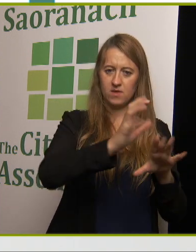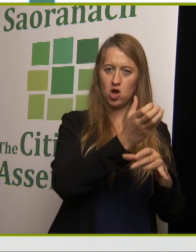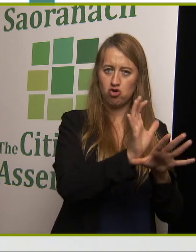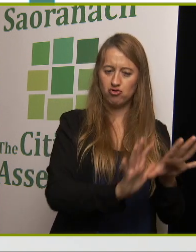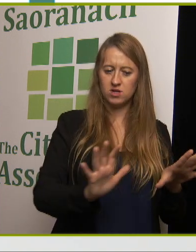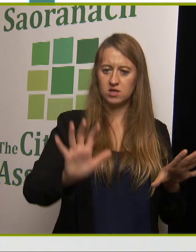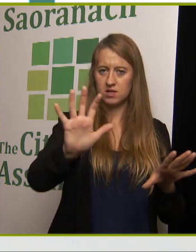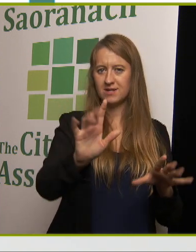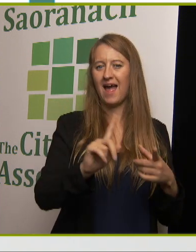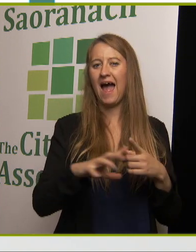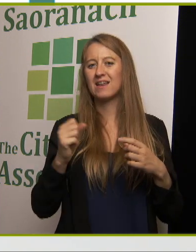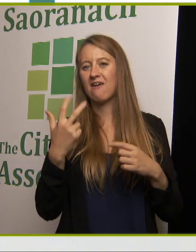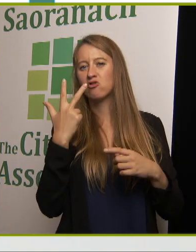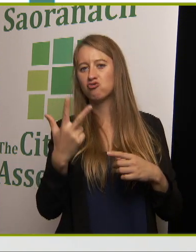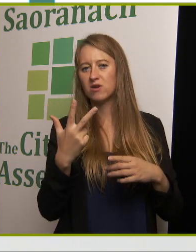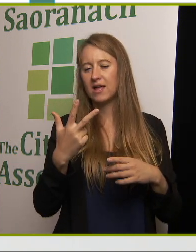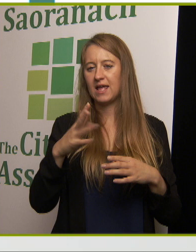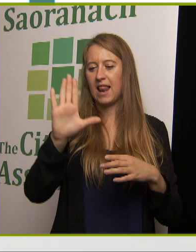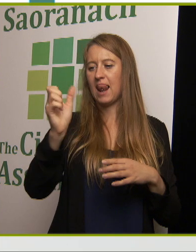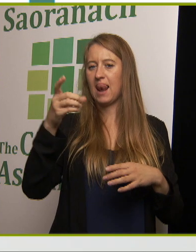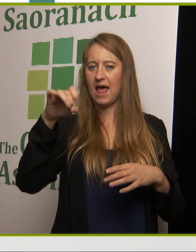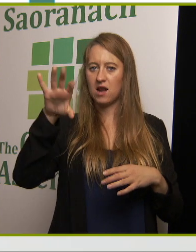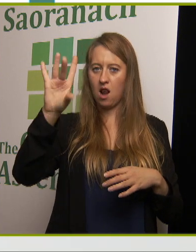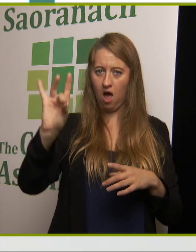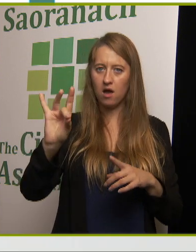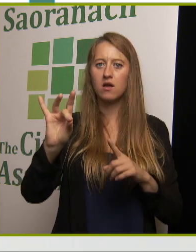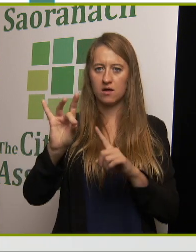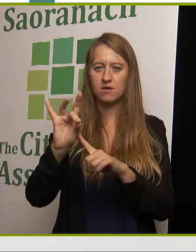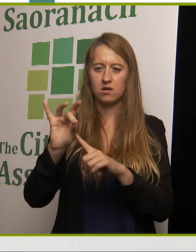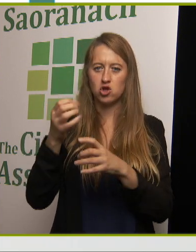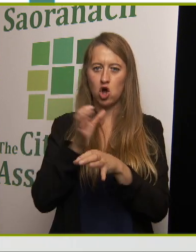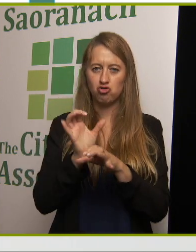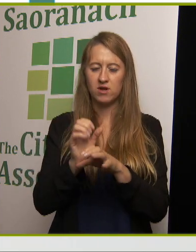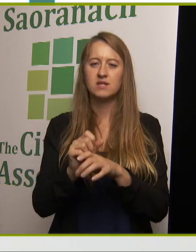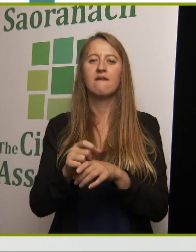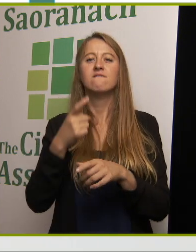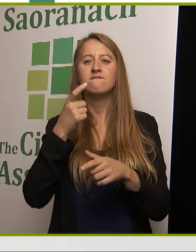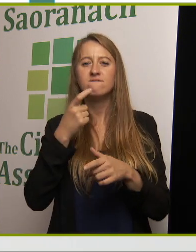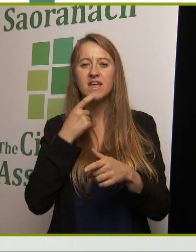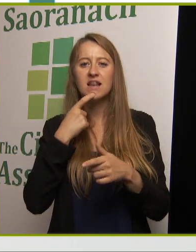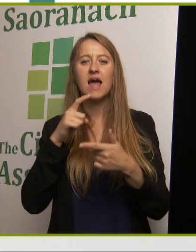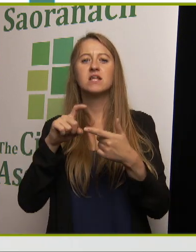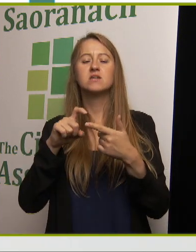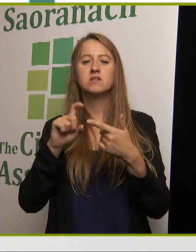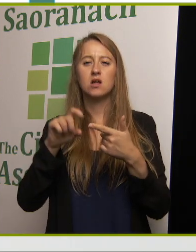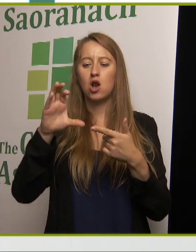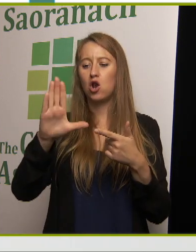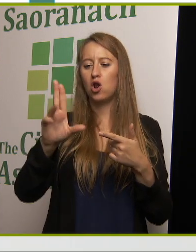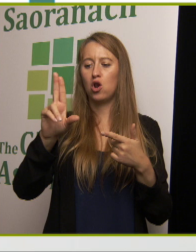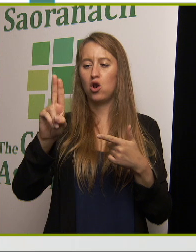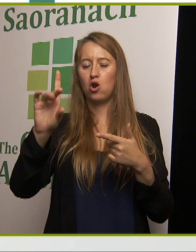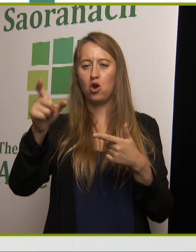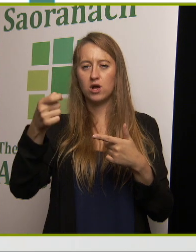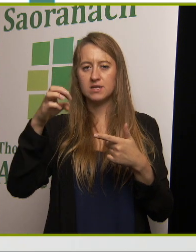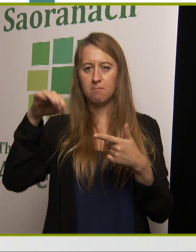landlocked countries for the Atlantic: Finland, Luxembourg, and Switzerland, who are part of that arrangement because of the river networks that flow into the